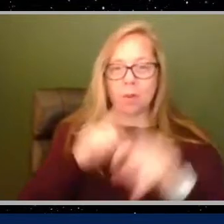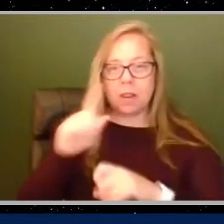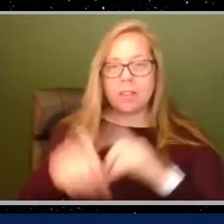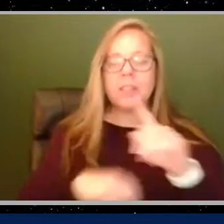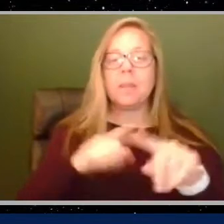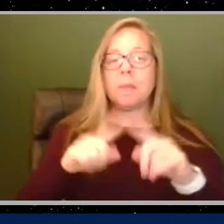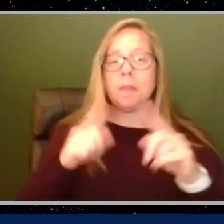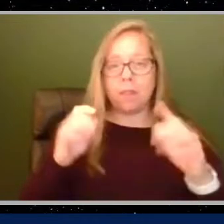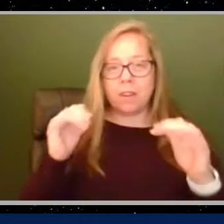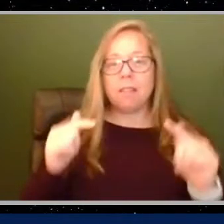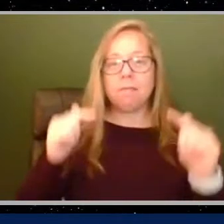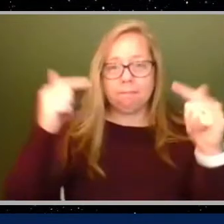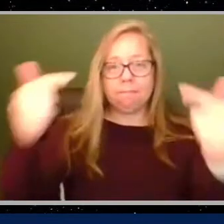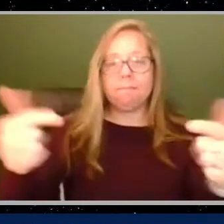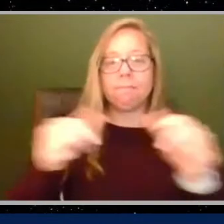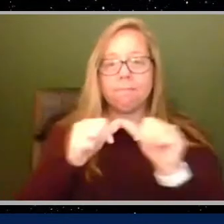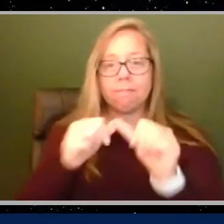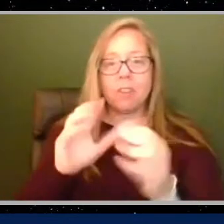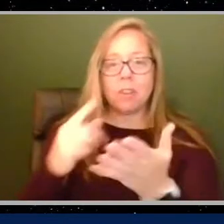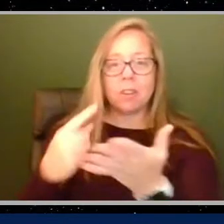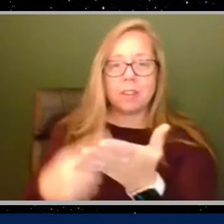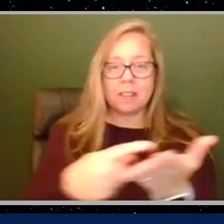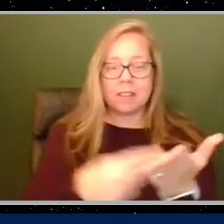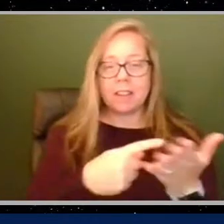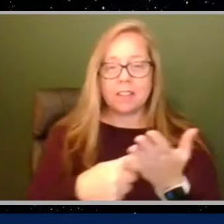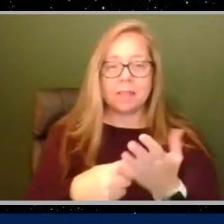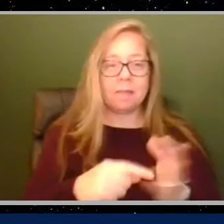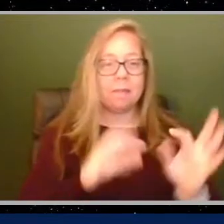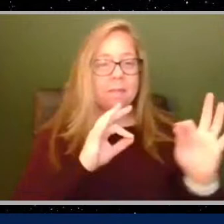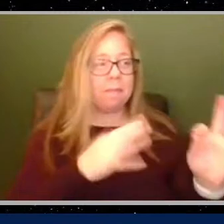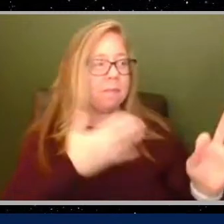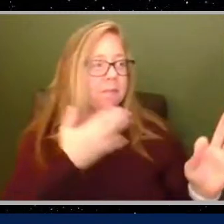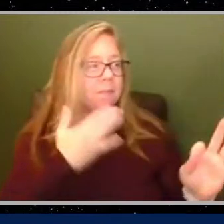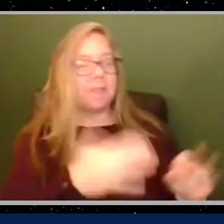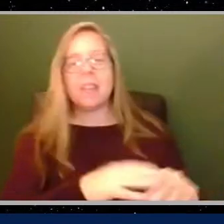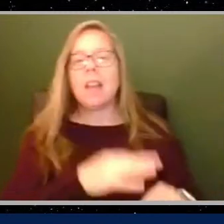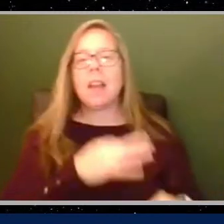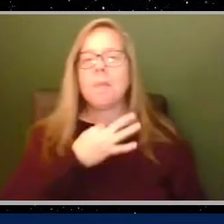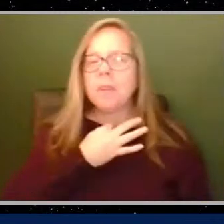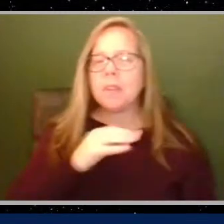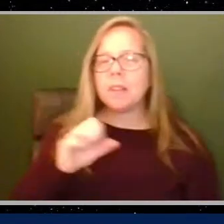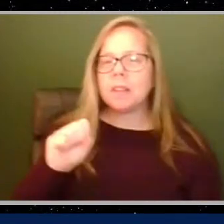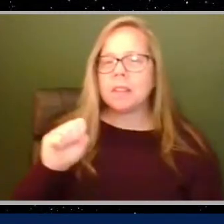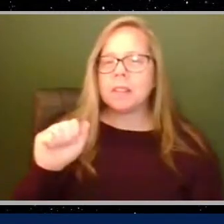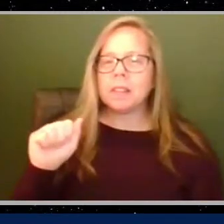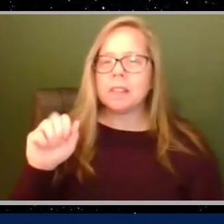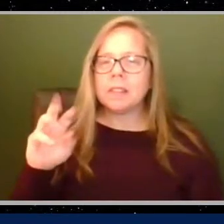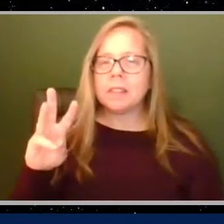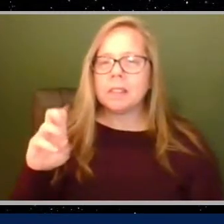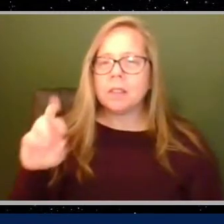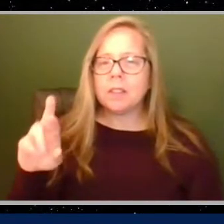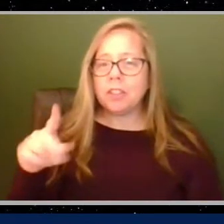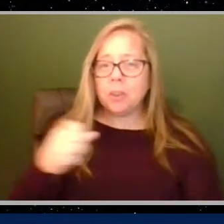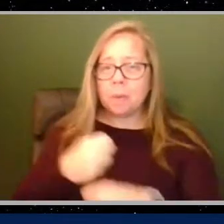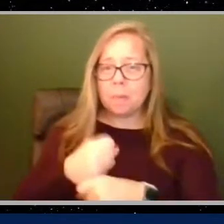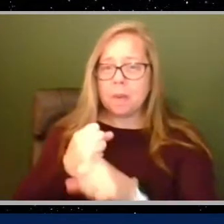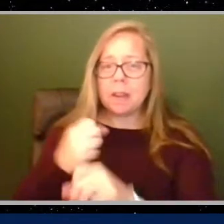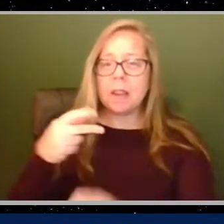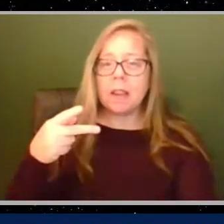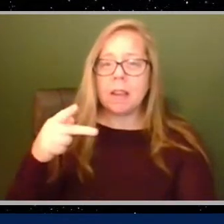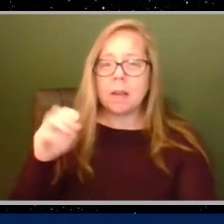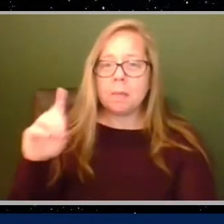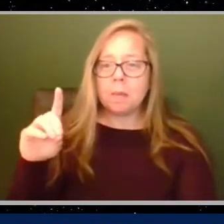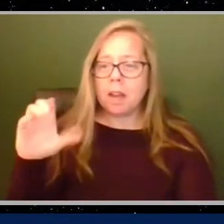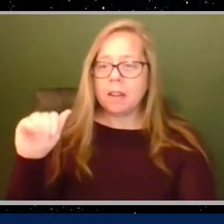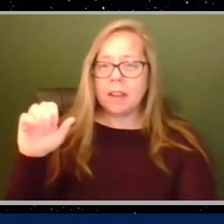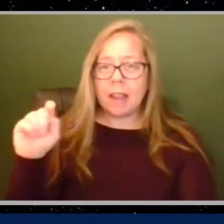thank you. Sawyer, I was curious if you did a podcast episode about your flight experience. Yes, actually I did. We had